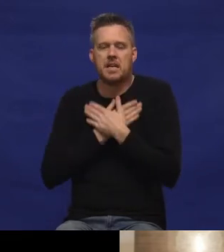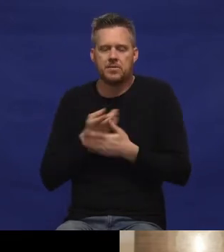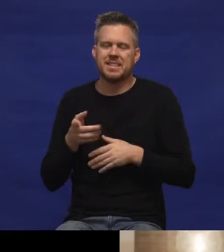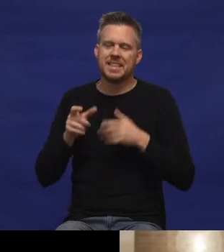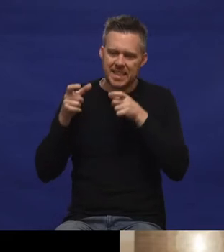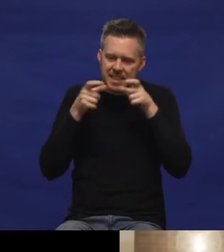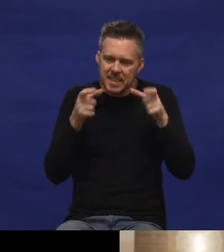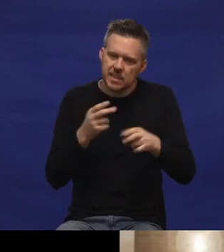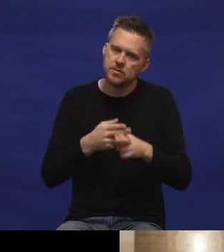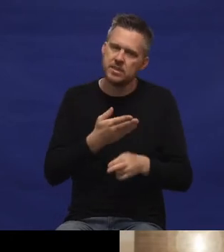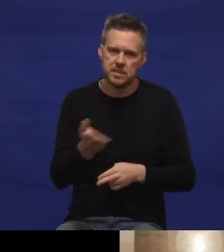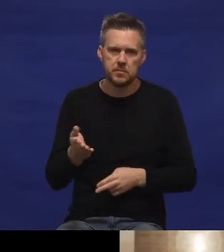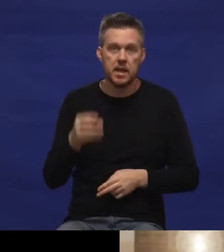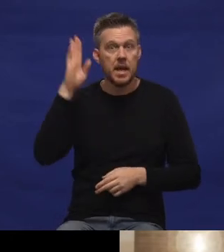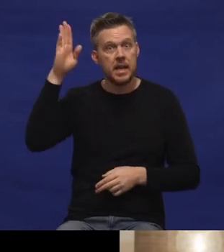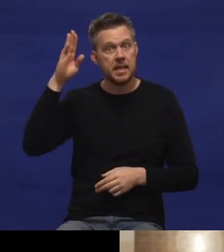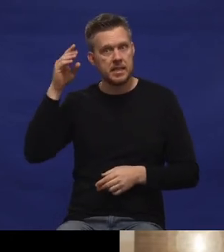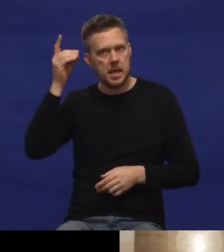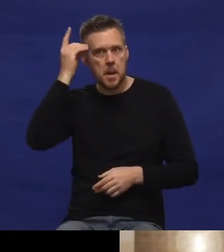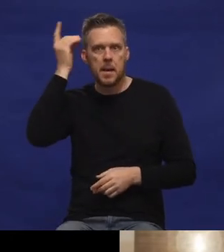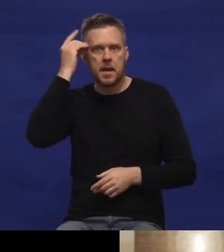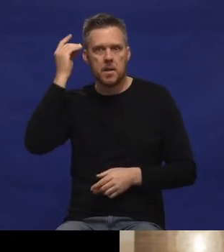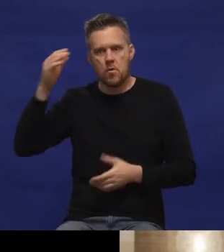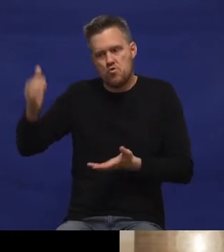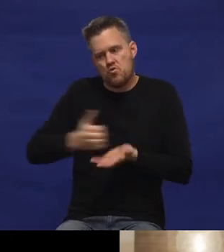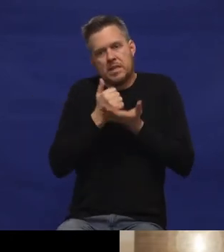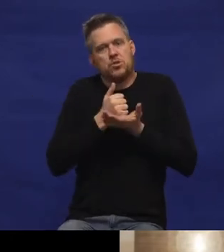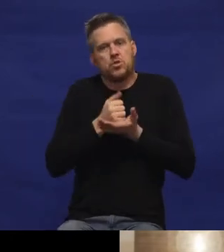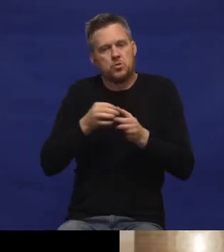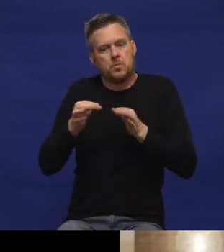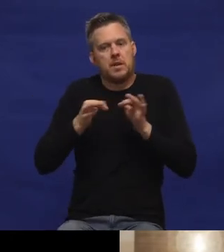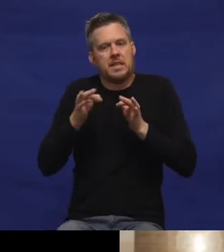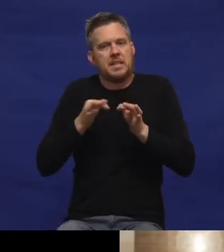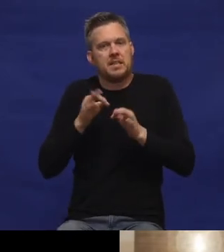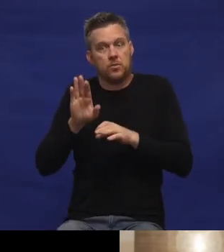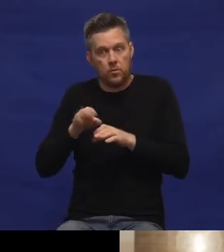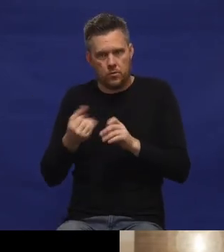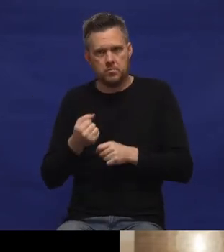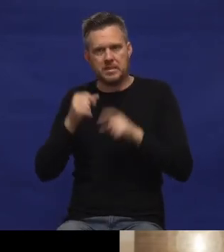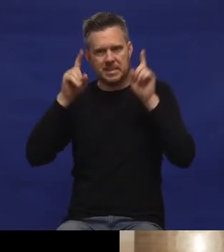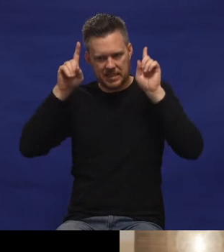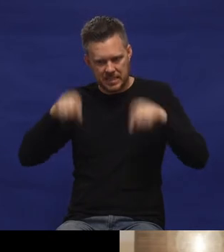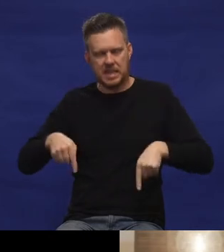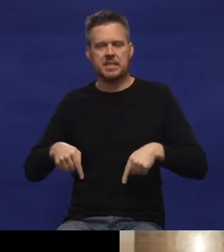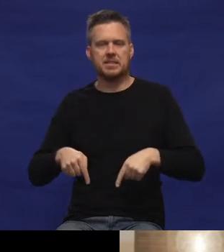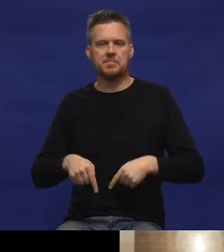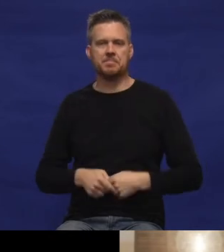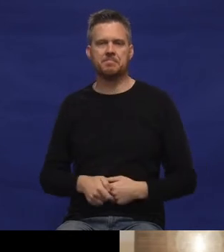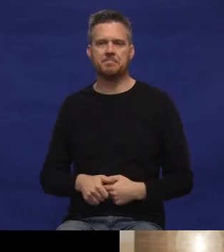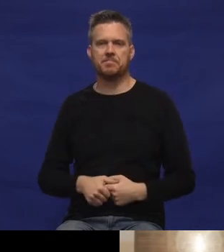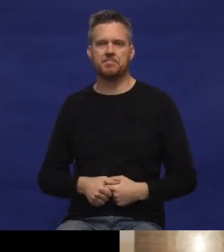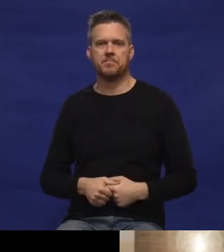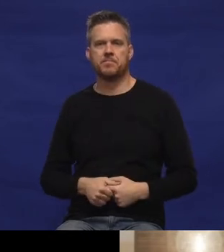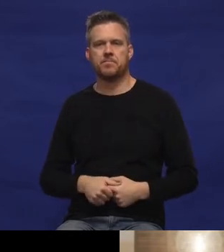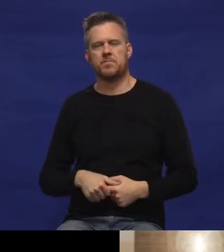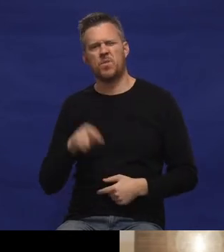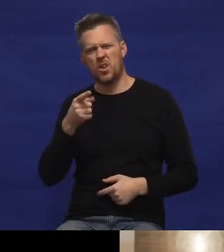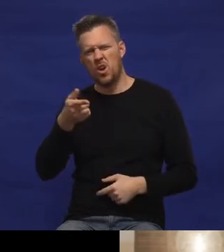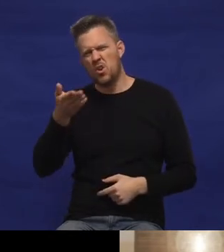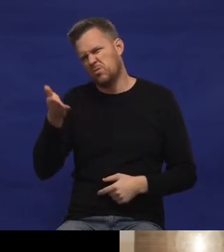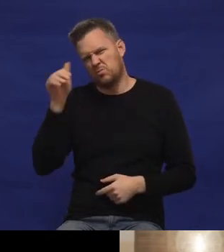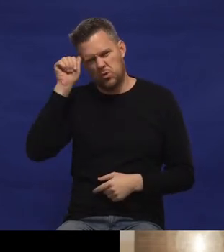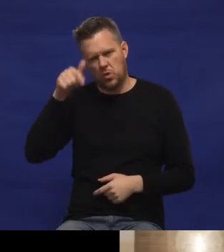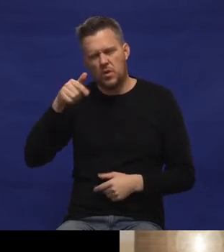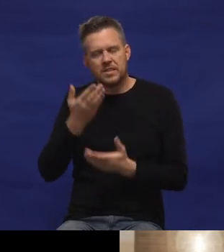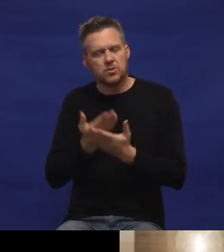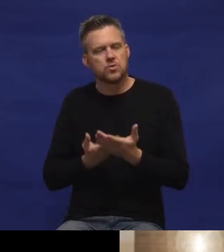he instituted a rescue plan right from the get-go. But you know how this story goes. Picking it up